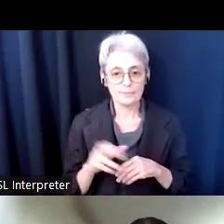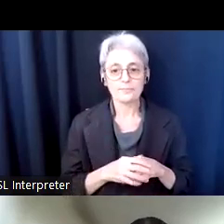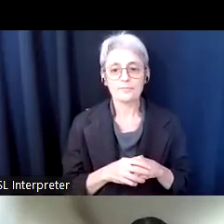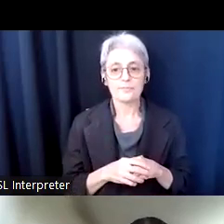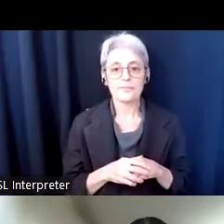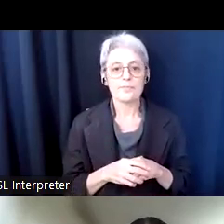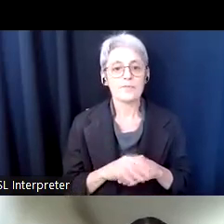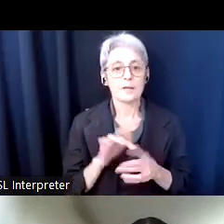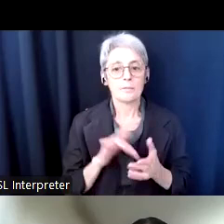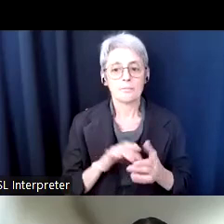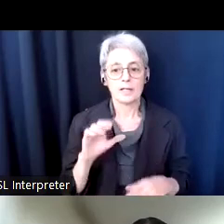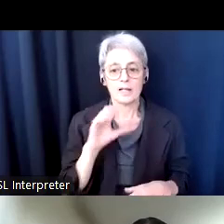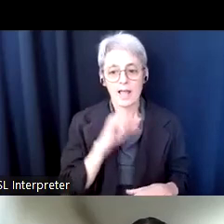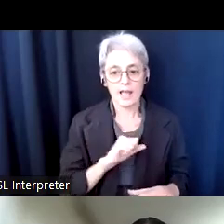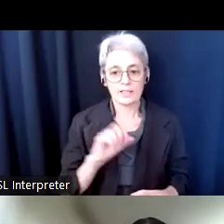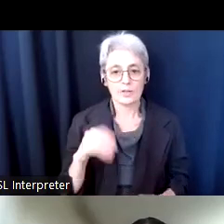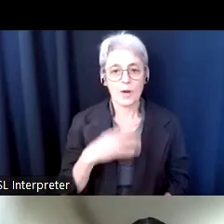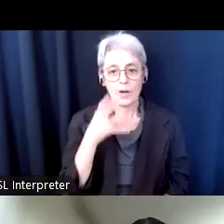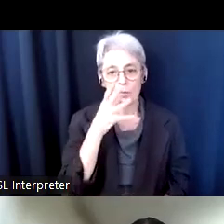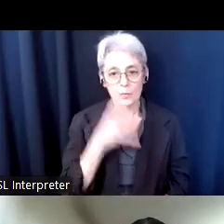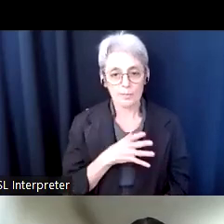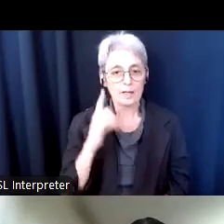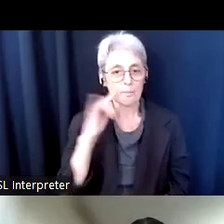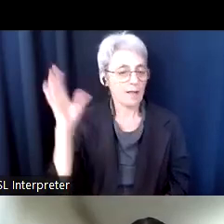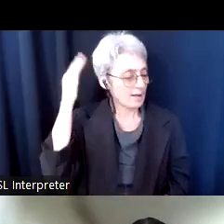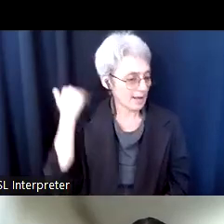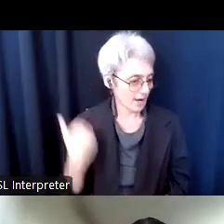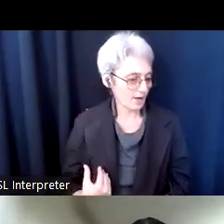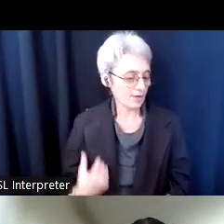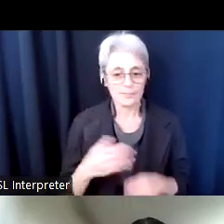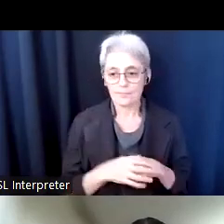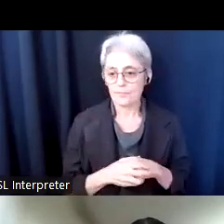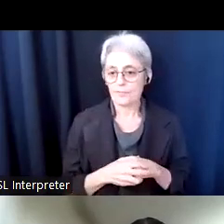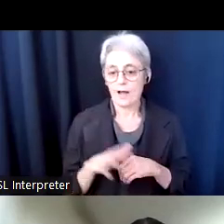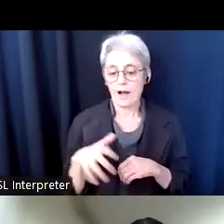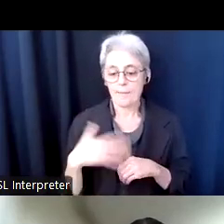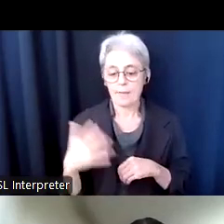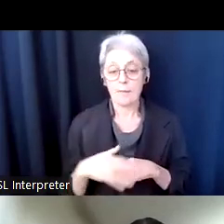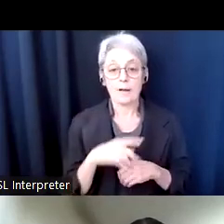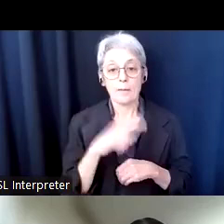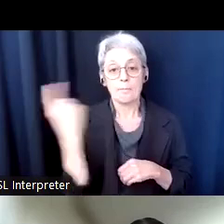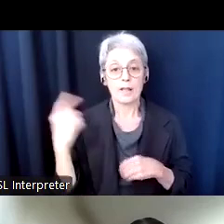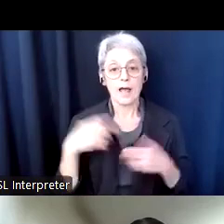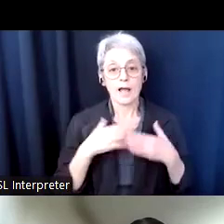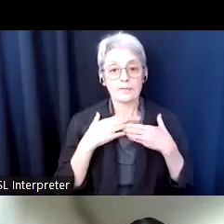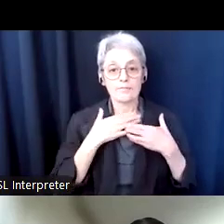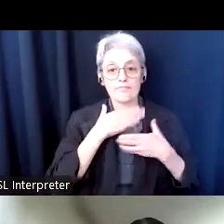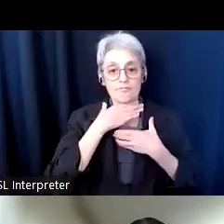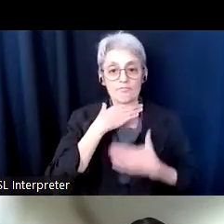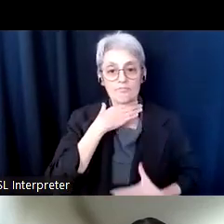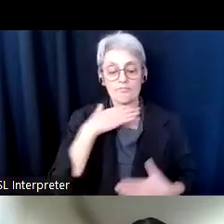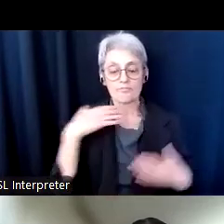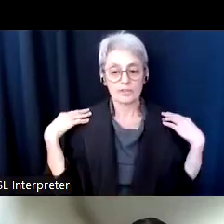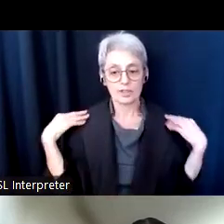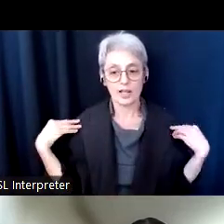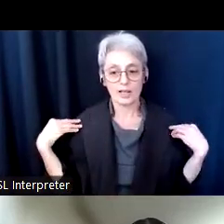a middle-aged white woman with blonde hair, and I have a black turtleneck on and a dark floral